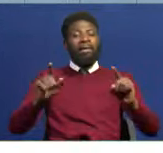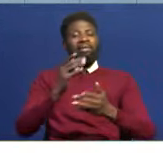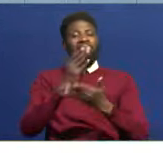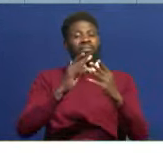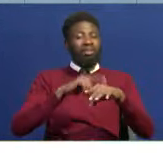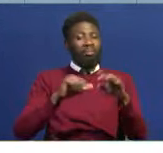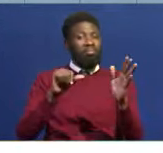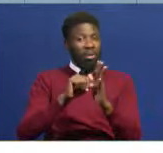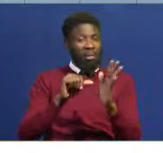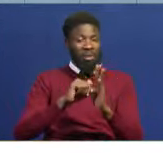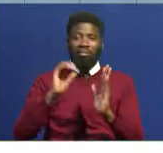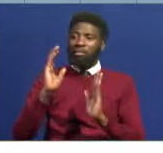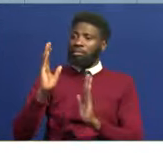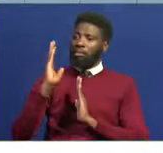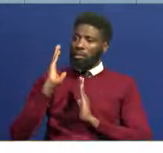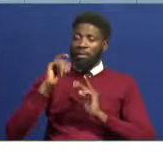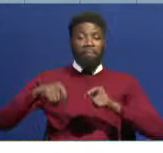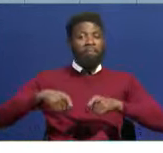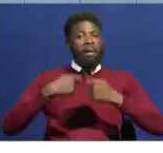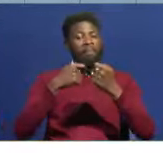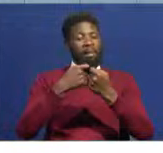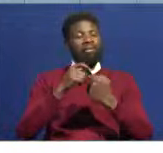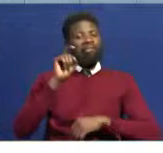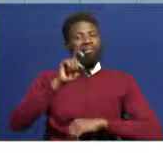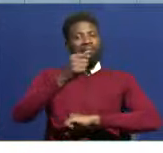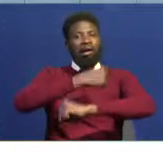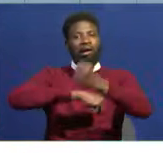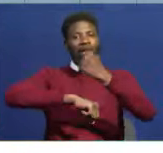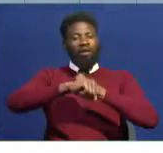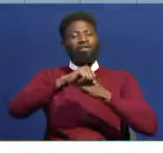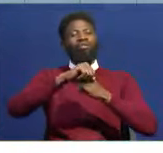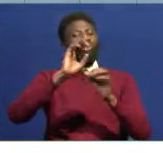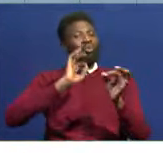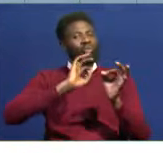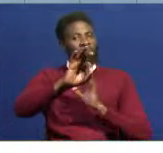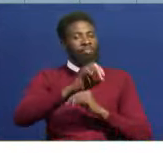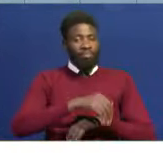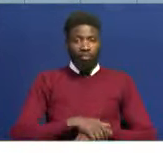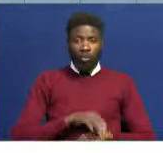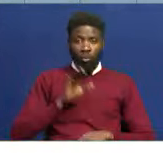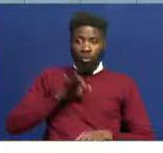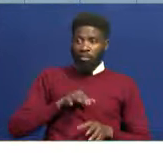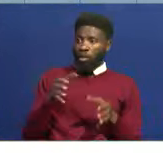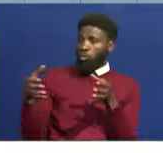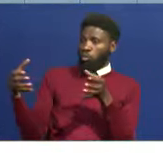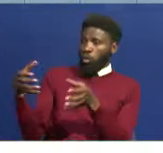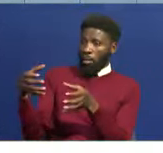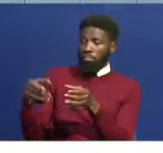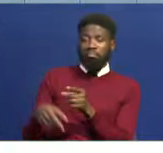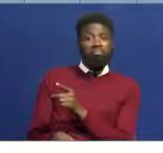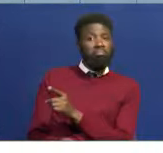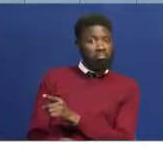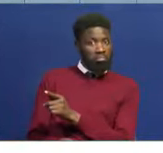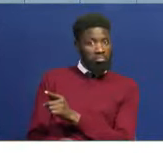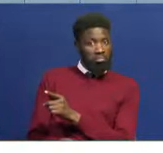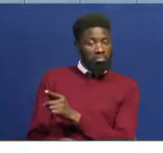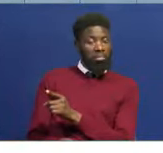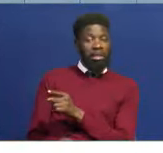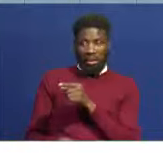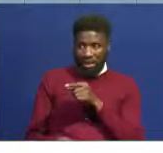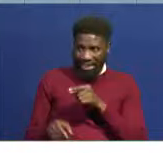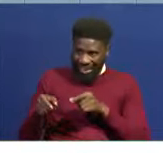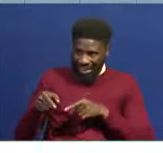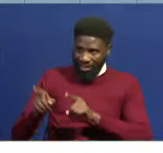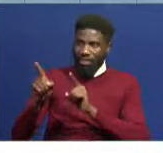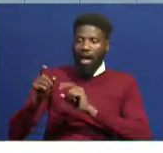necessitating speedy interventions. The Women for Peace organization, a women-led organization, has taken the mantle in steering